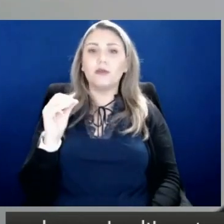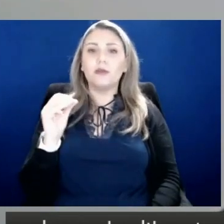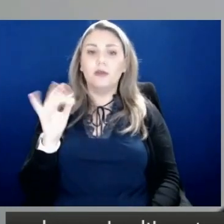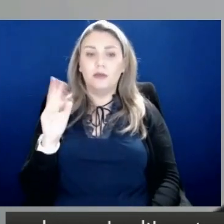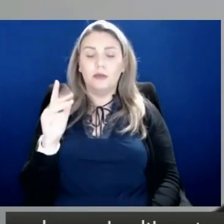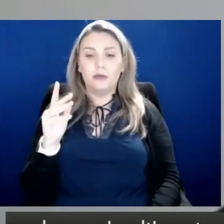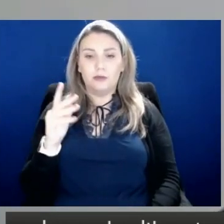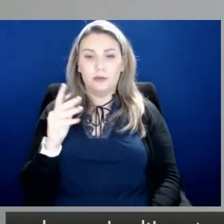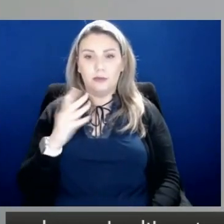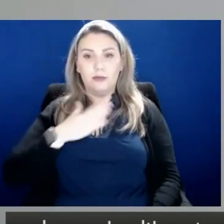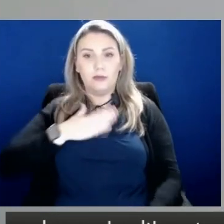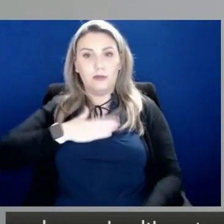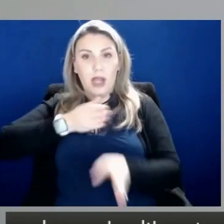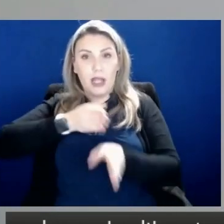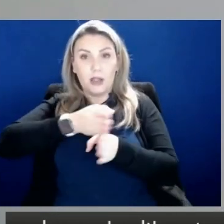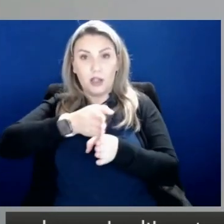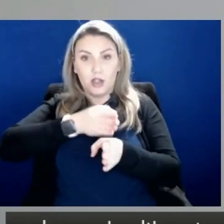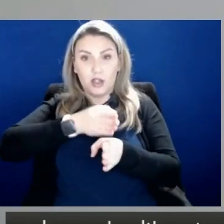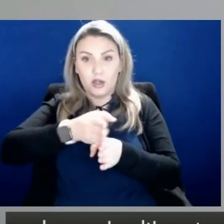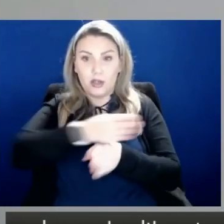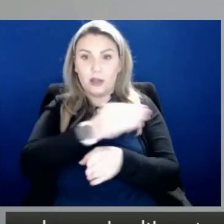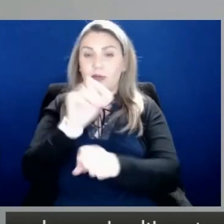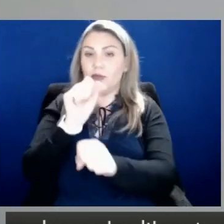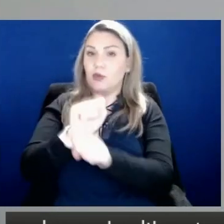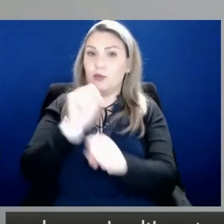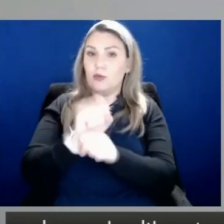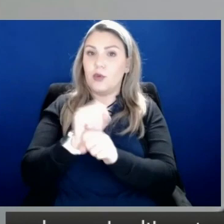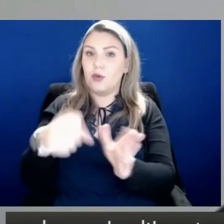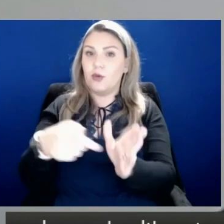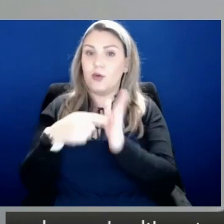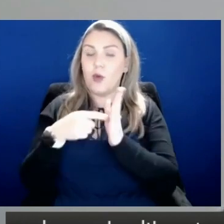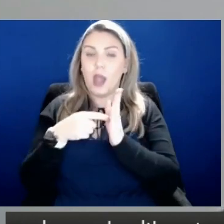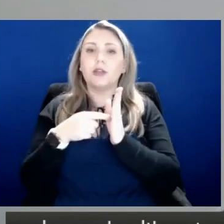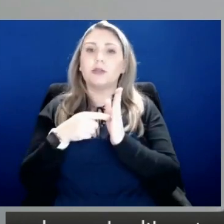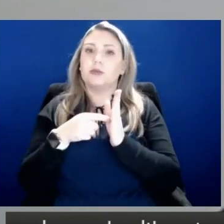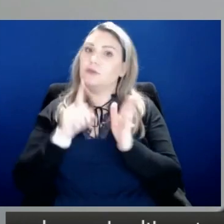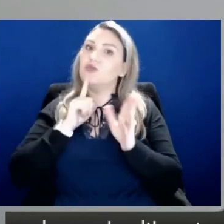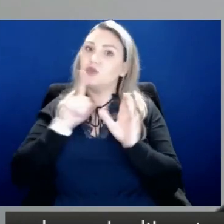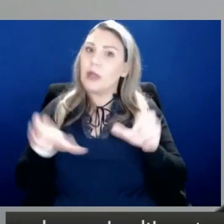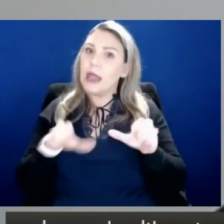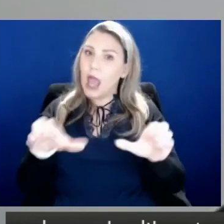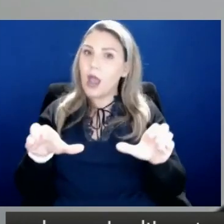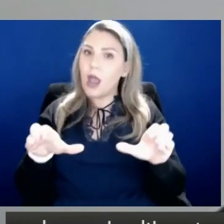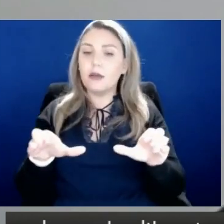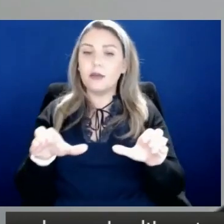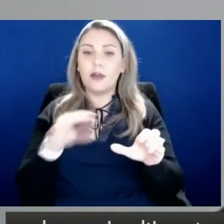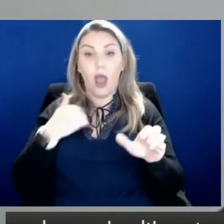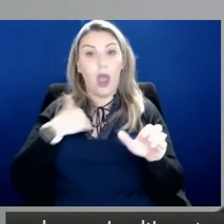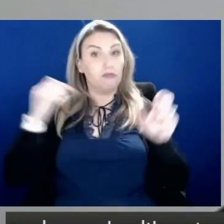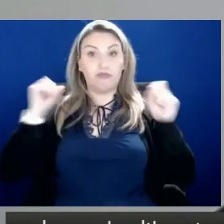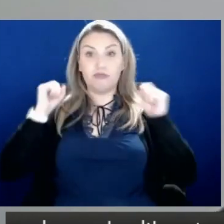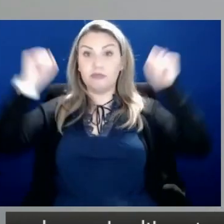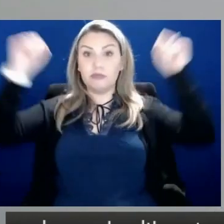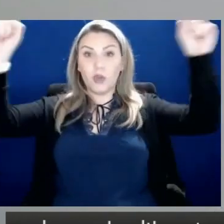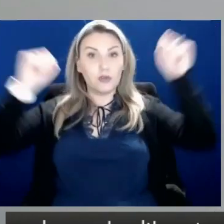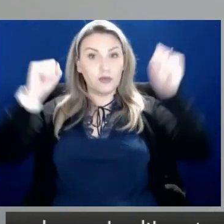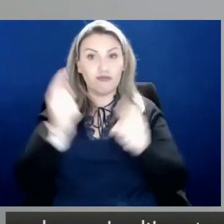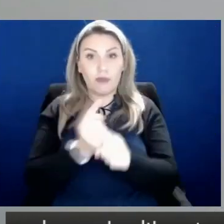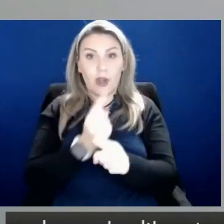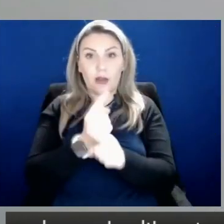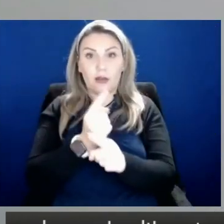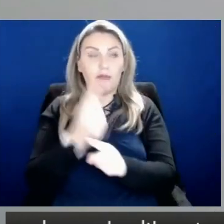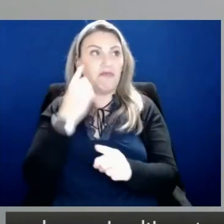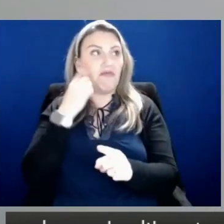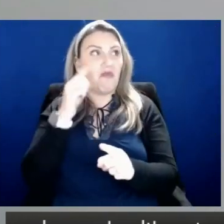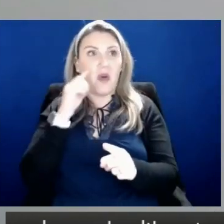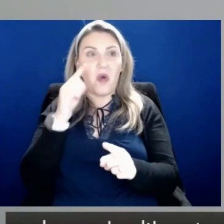My career, my employment requires me to be very active, and so I have been exercising regularly for the